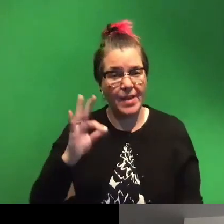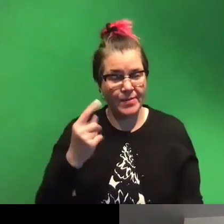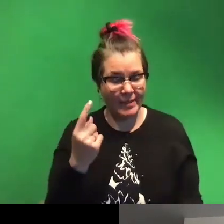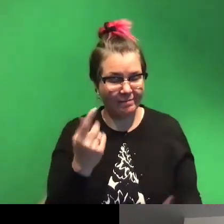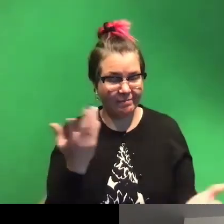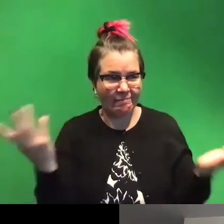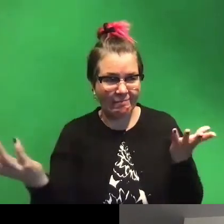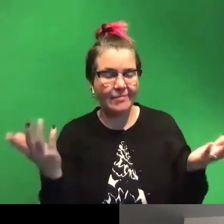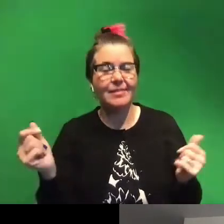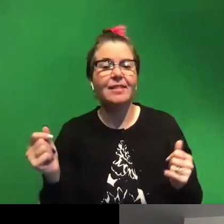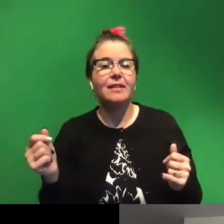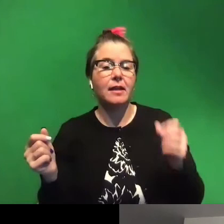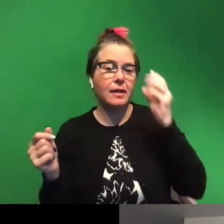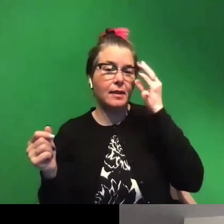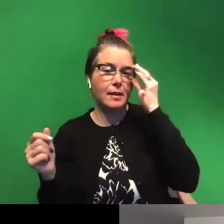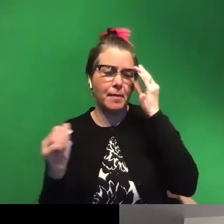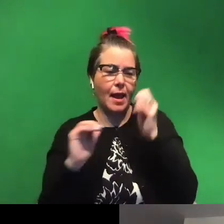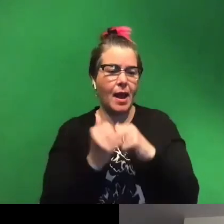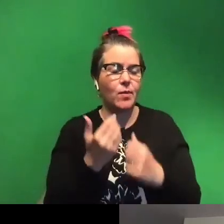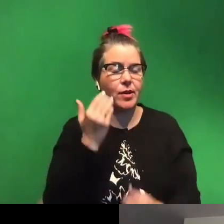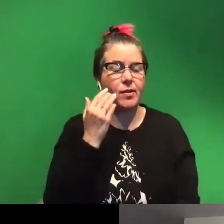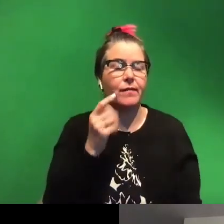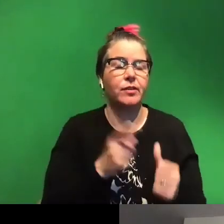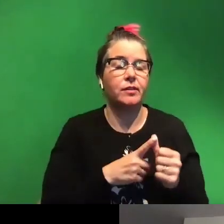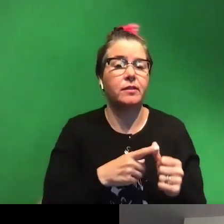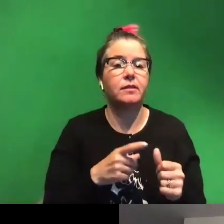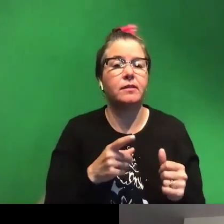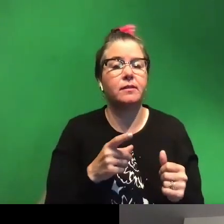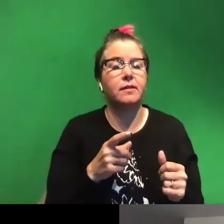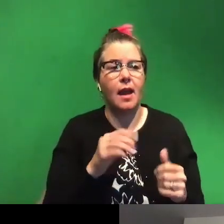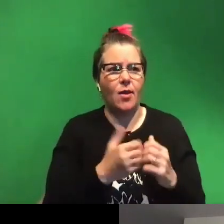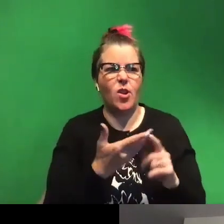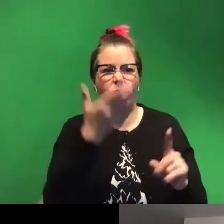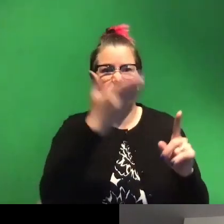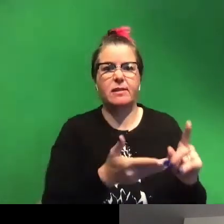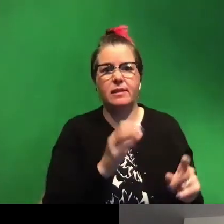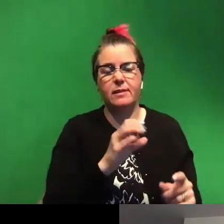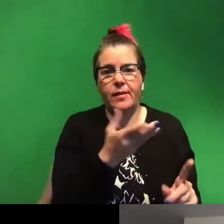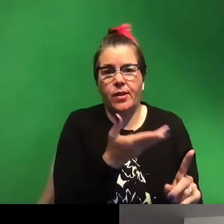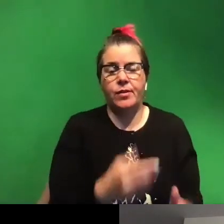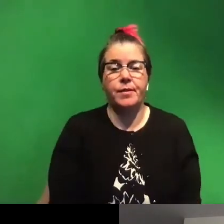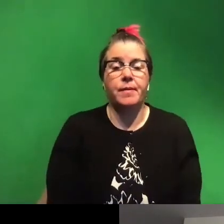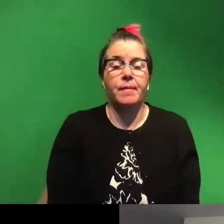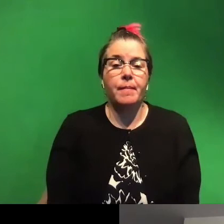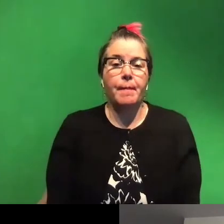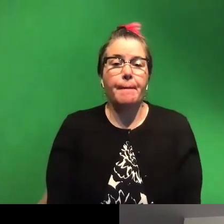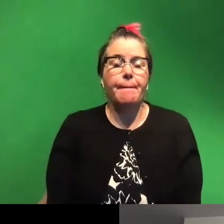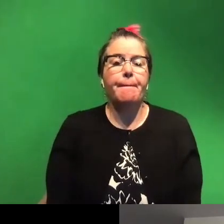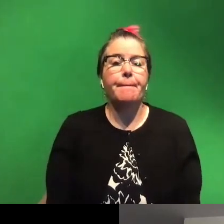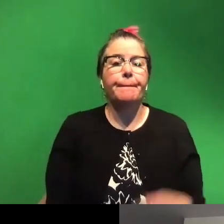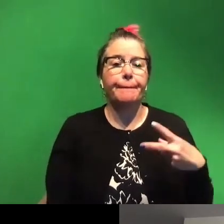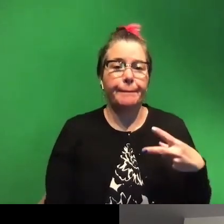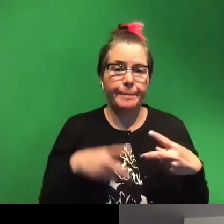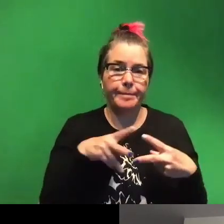But how do we know, first of all, if it exists? Um, so there are two main